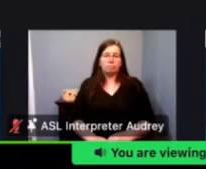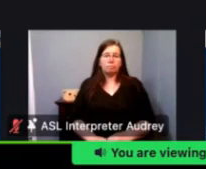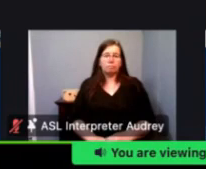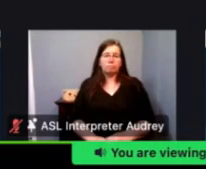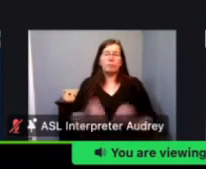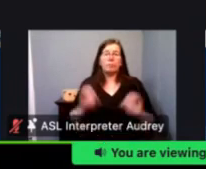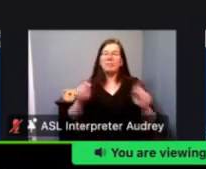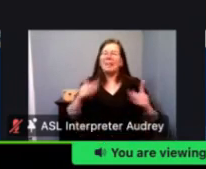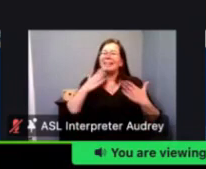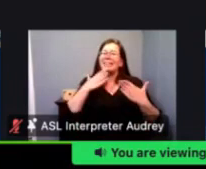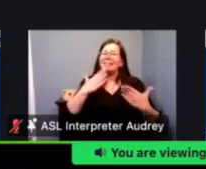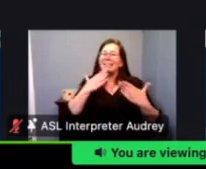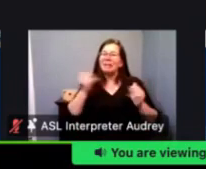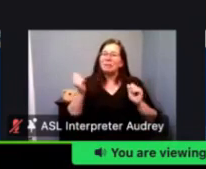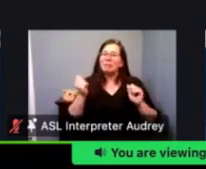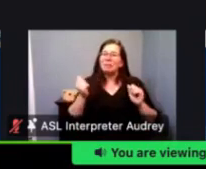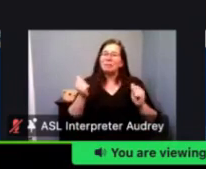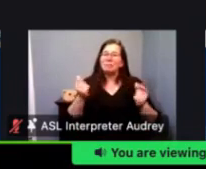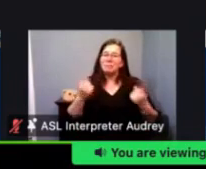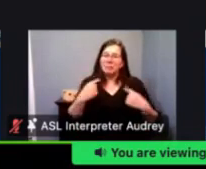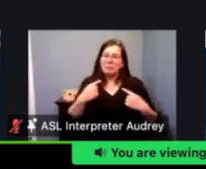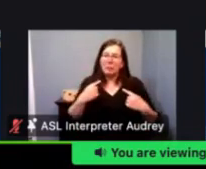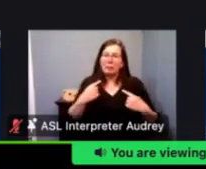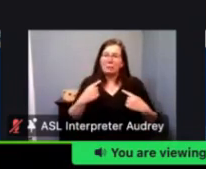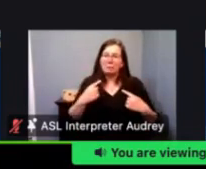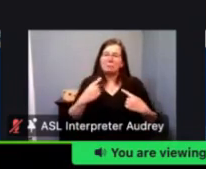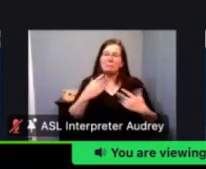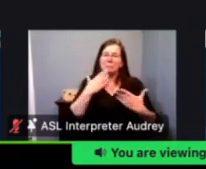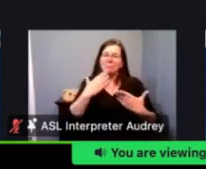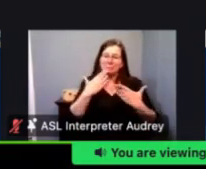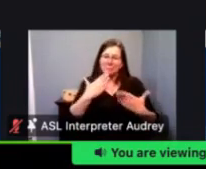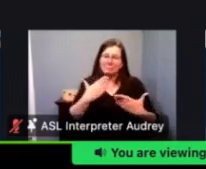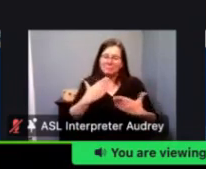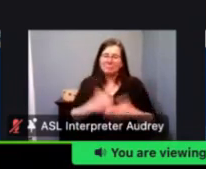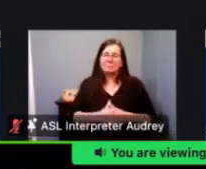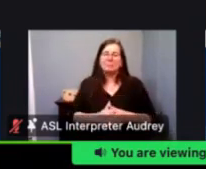All right. Well, thank you, everyone, for joining us. We appreciate it.